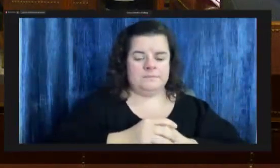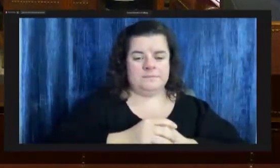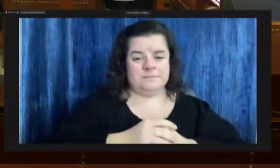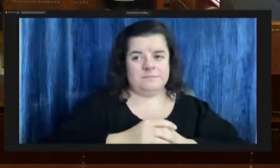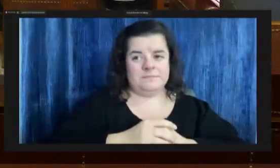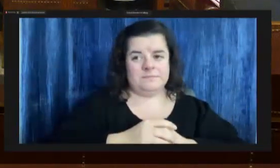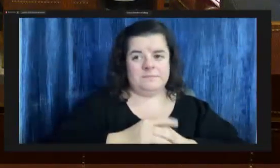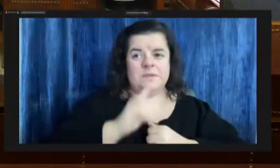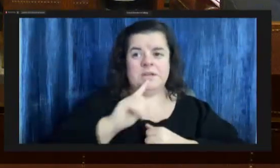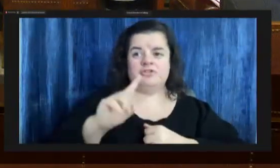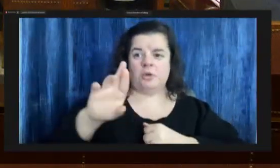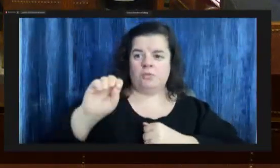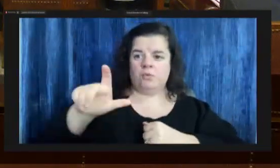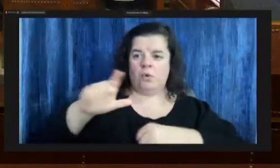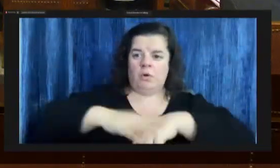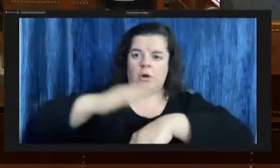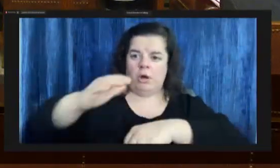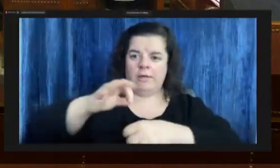a roll call vote.